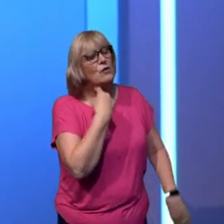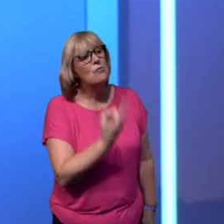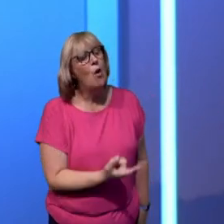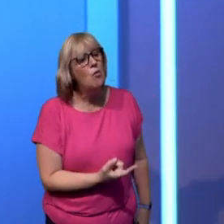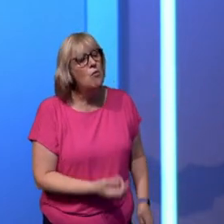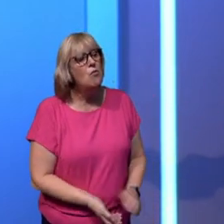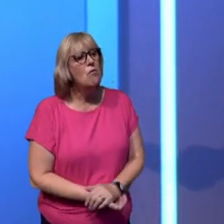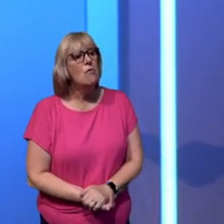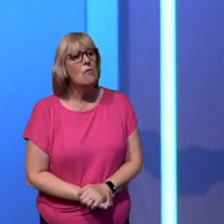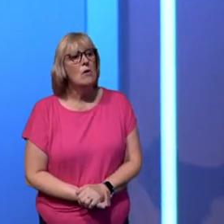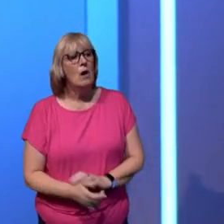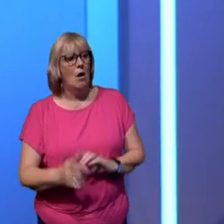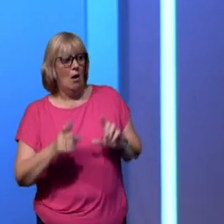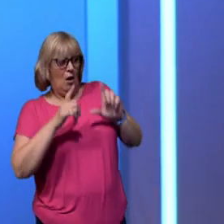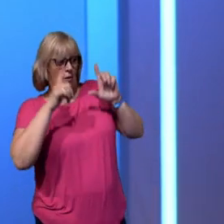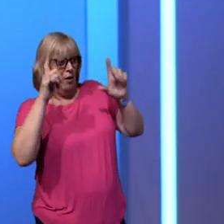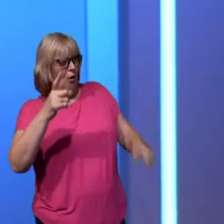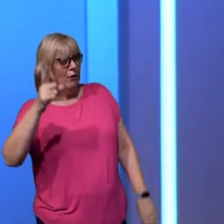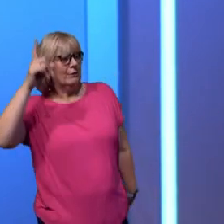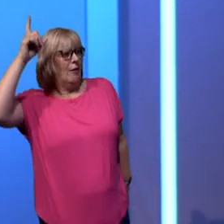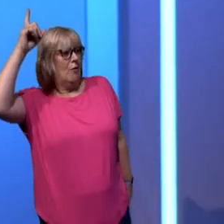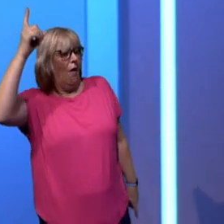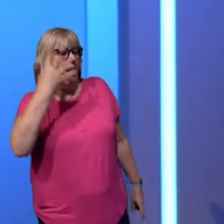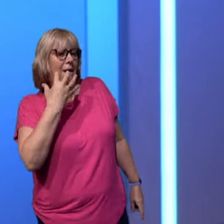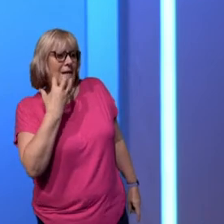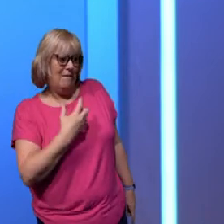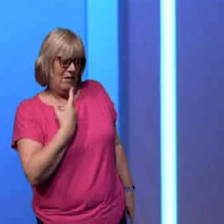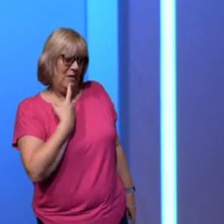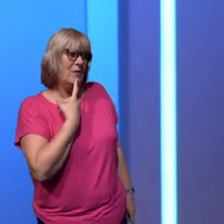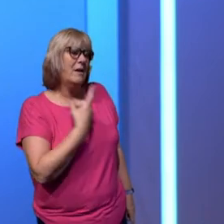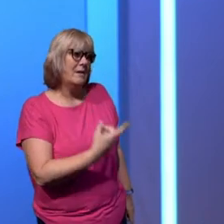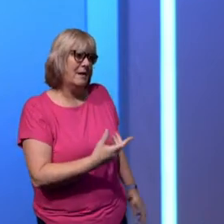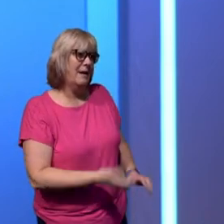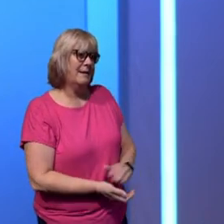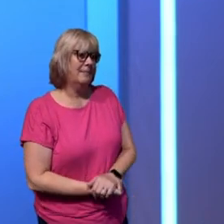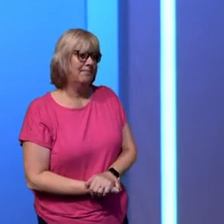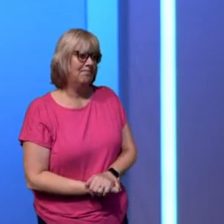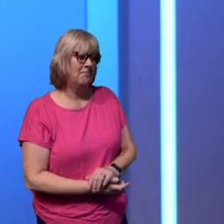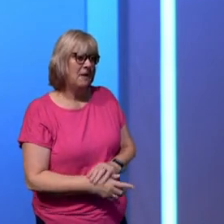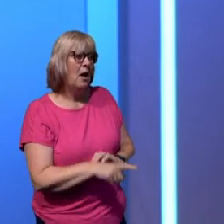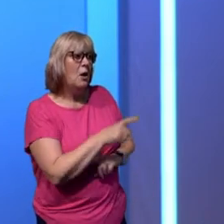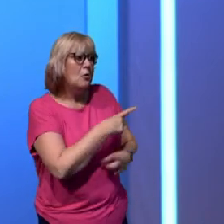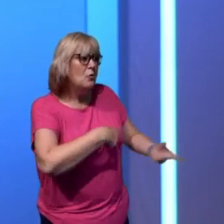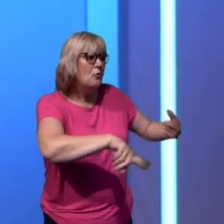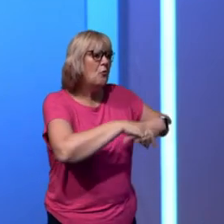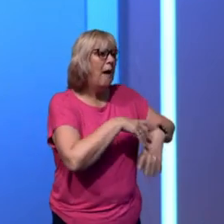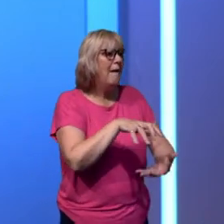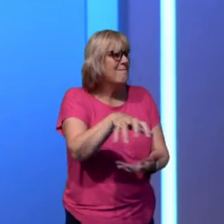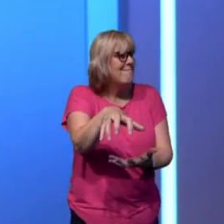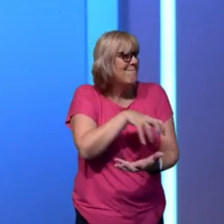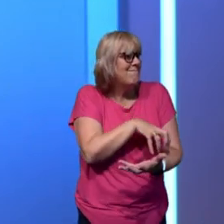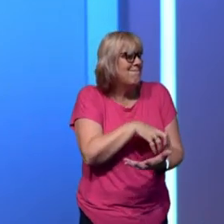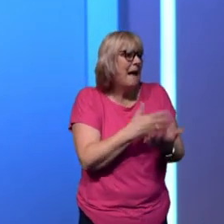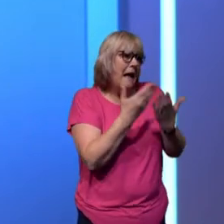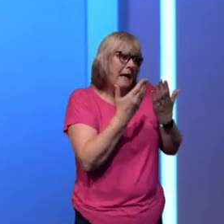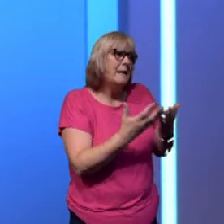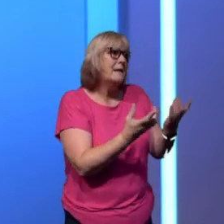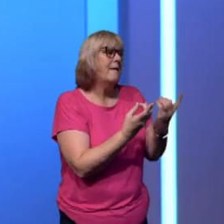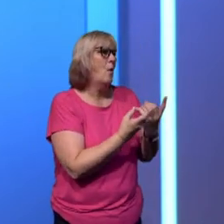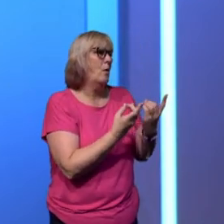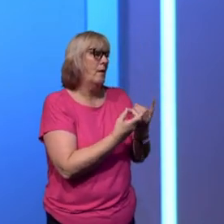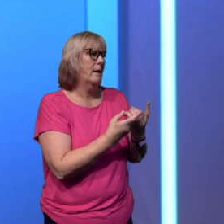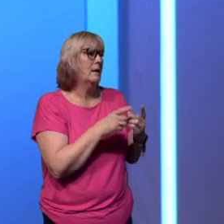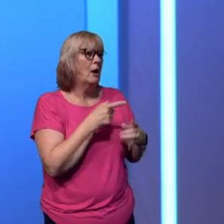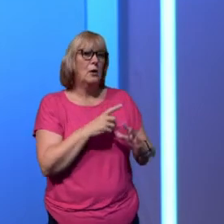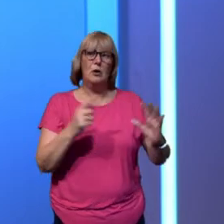For this is what the Lord, the God of Israel, says. There are devoted things among you, Israel. You cannot stand against